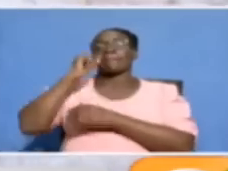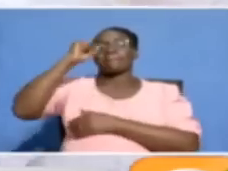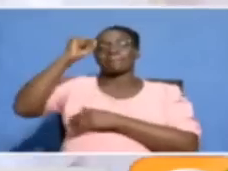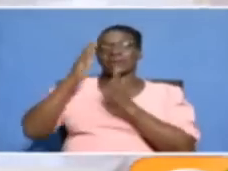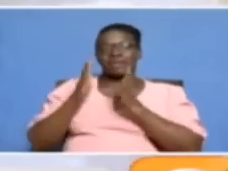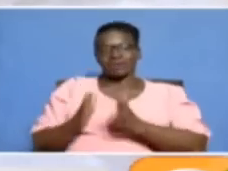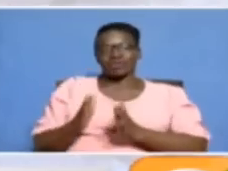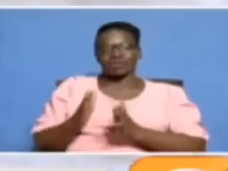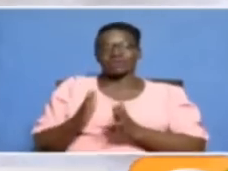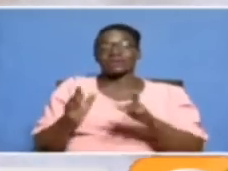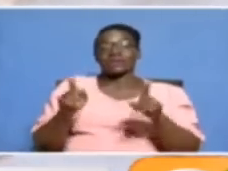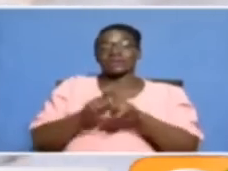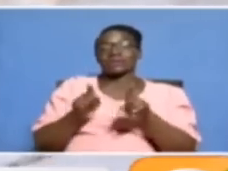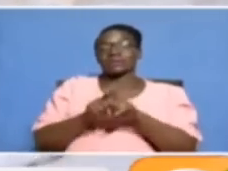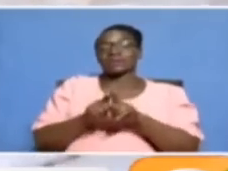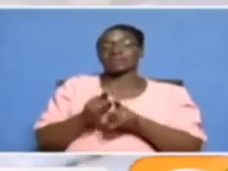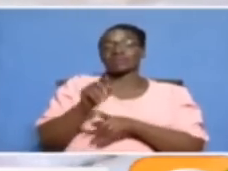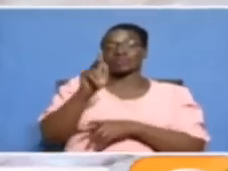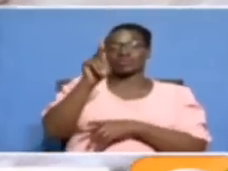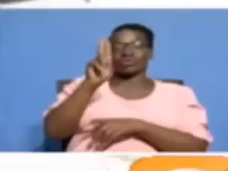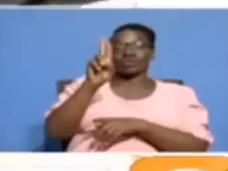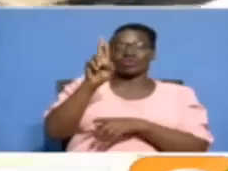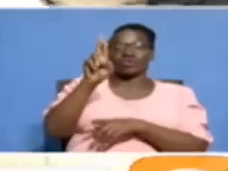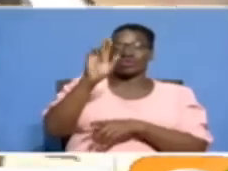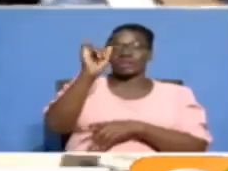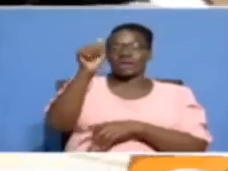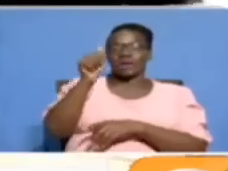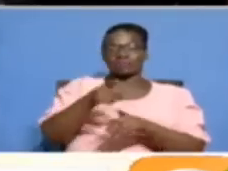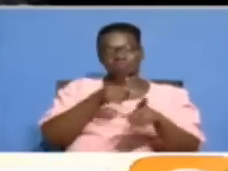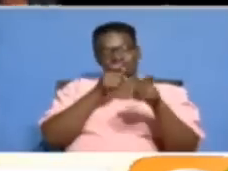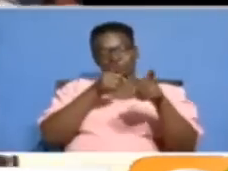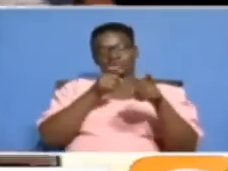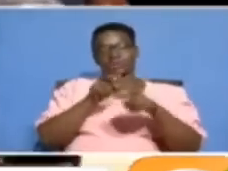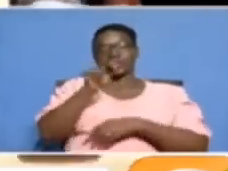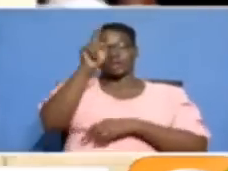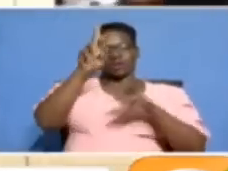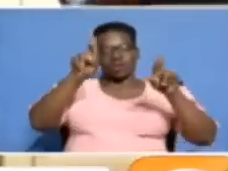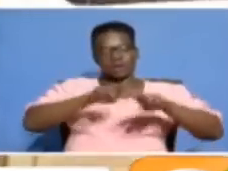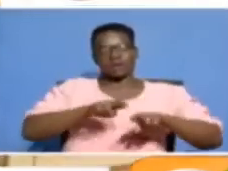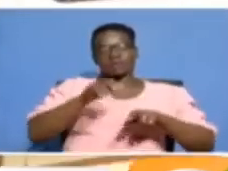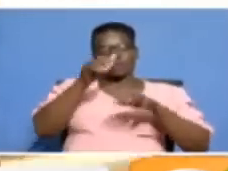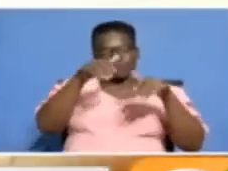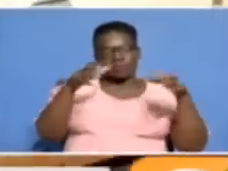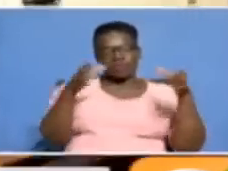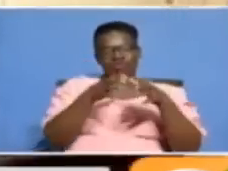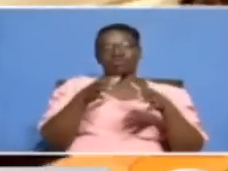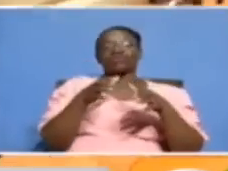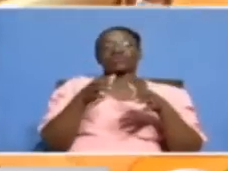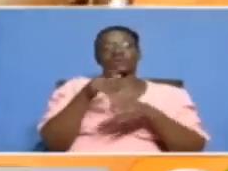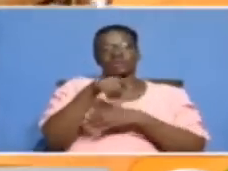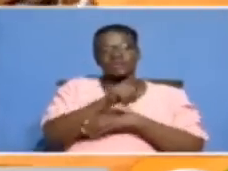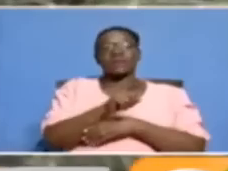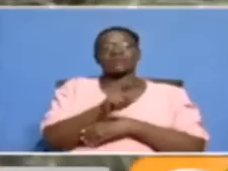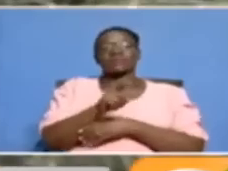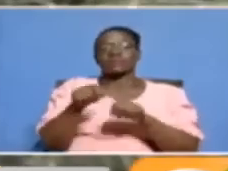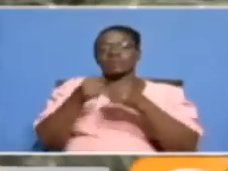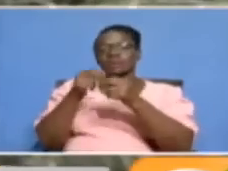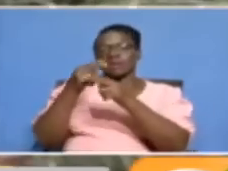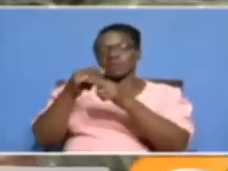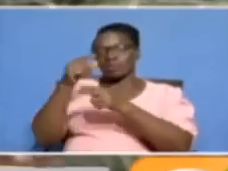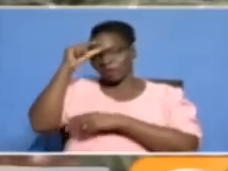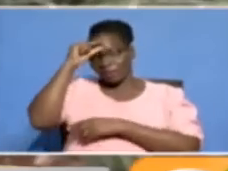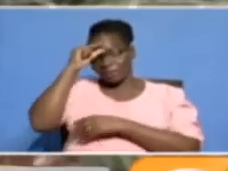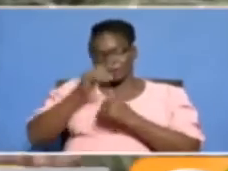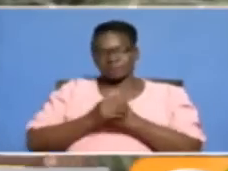of Parliament Moses Kuria accusing the North Rift maize farming community of blackmailing the government. Hakuna siku tunakaa